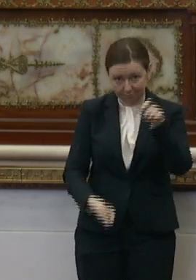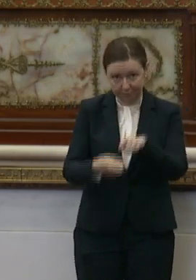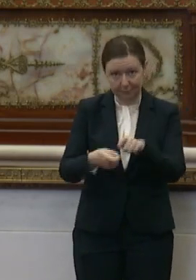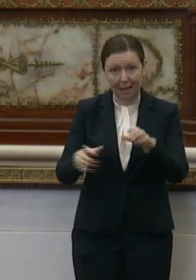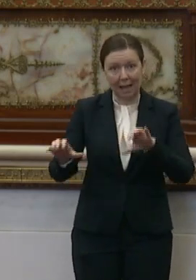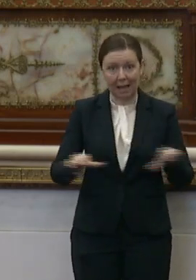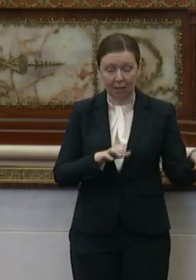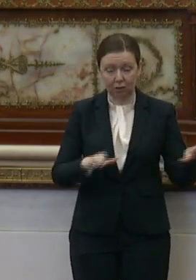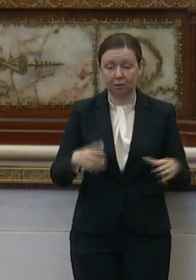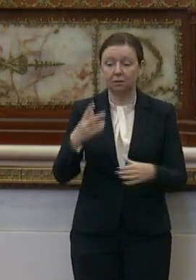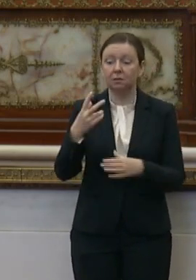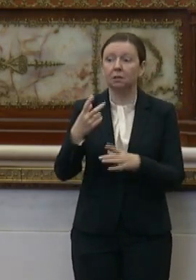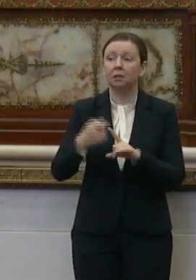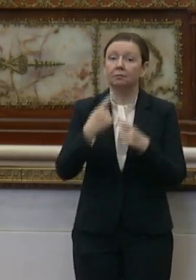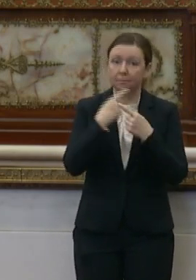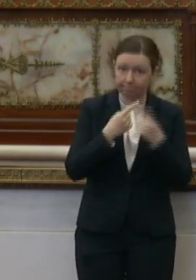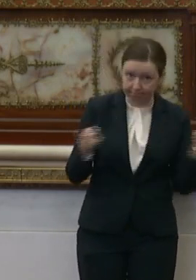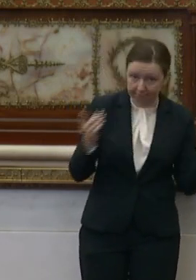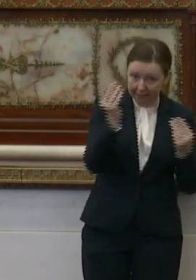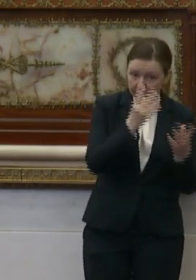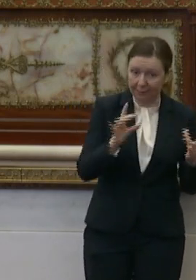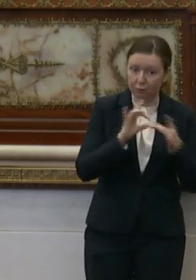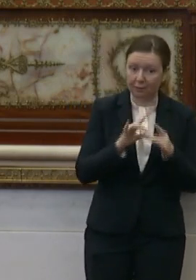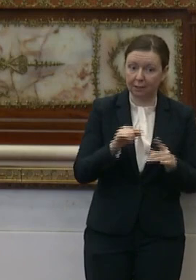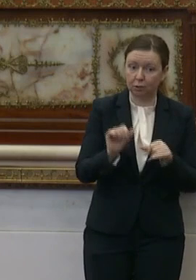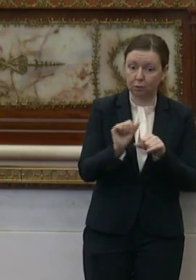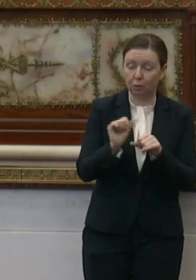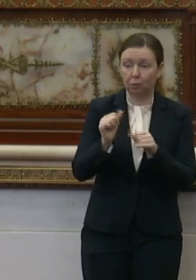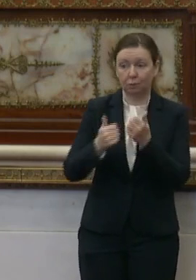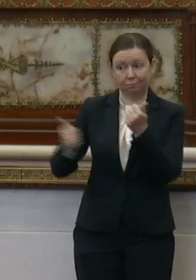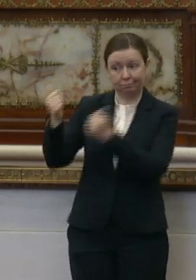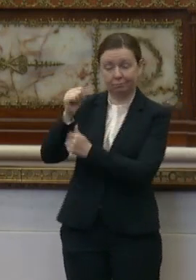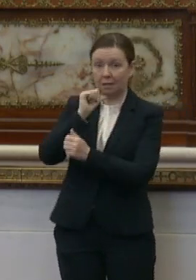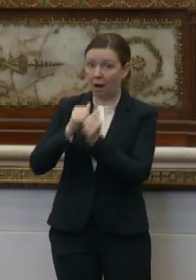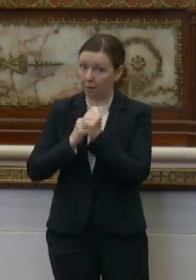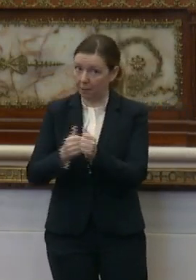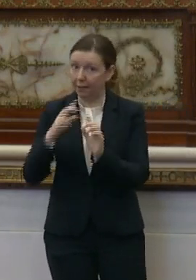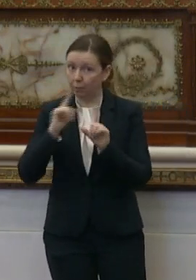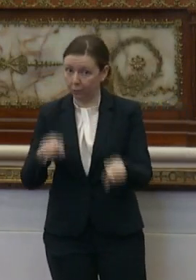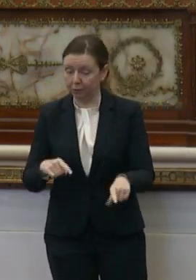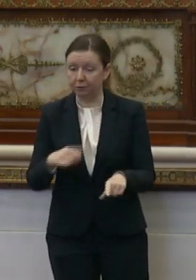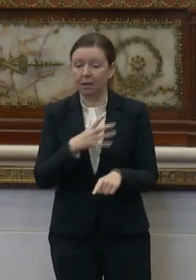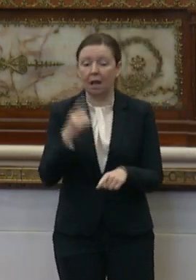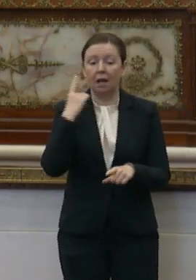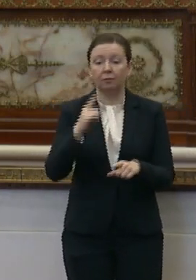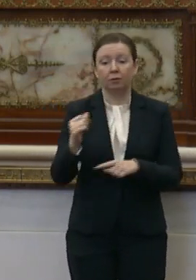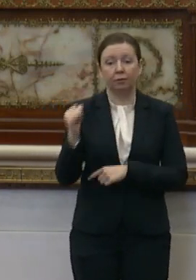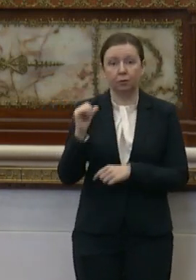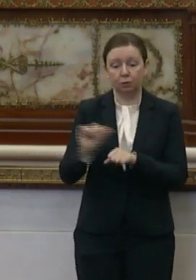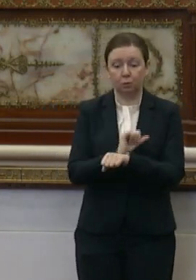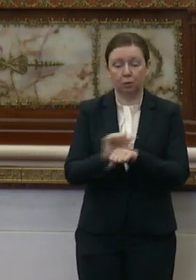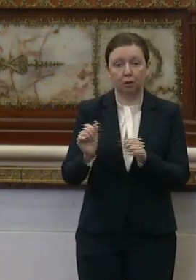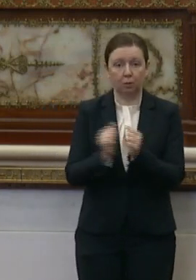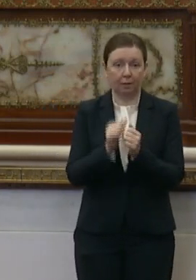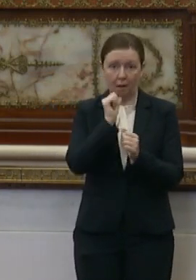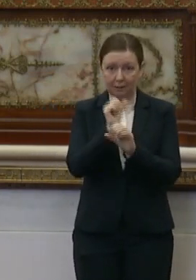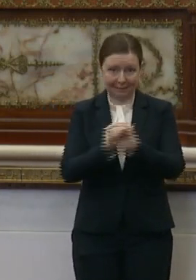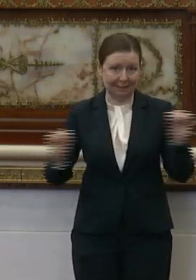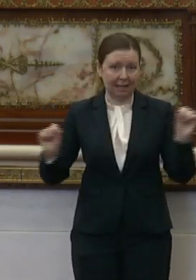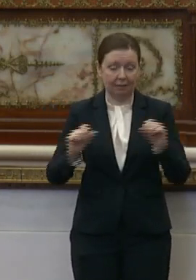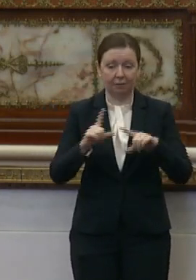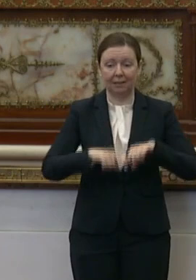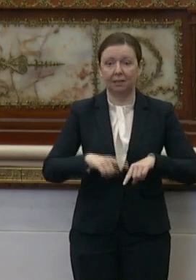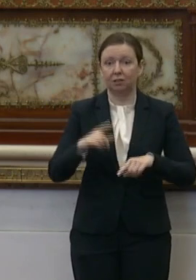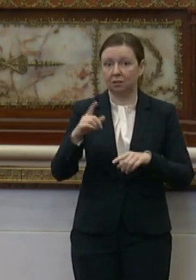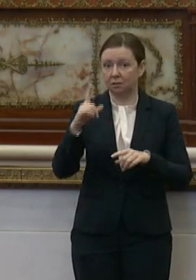actions, both for the disclosure of information related to employer noncompliance with such orders and for refusal to work under unsafe conditions caused